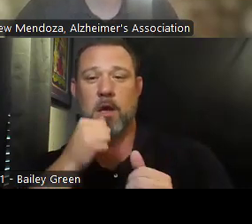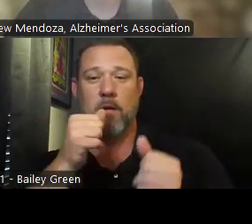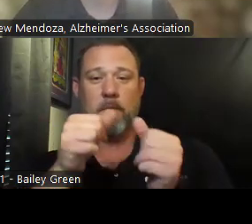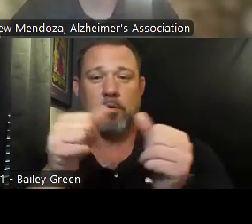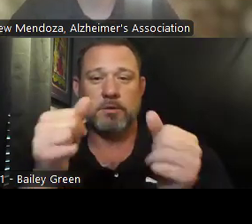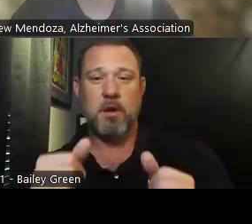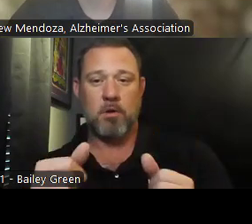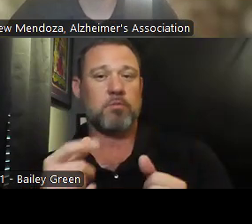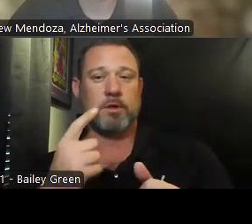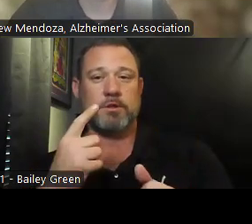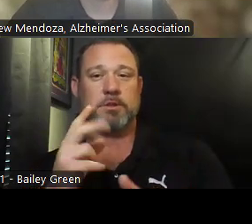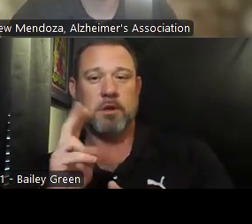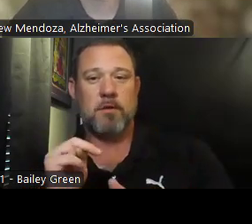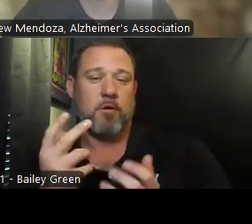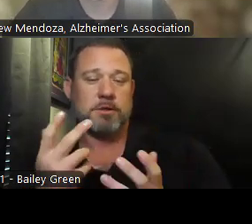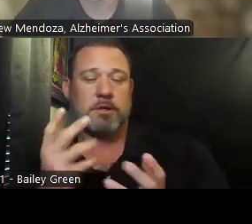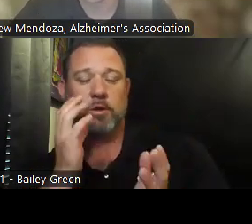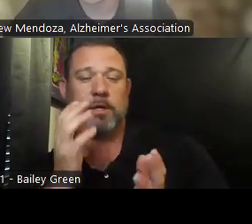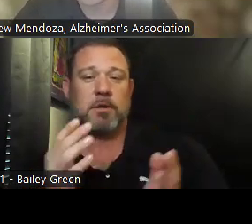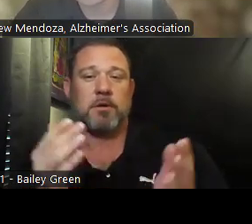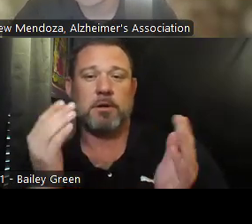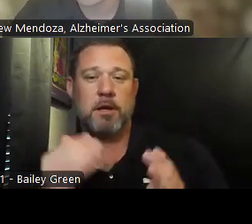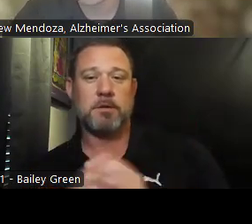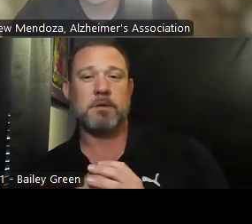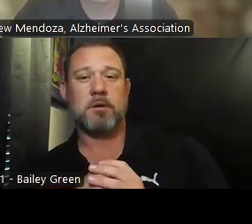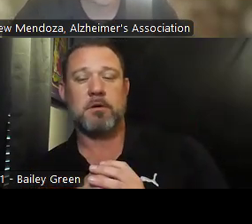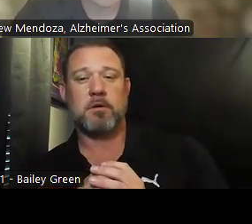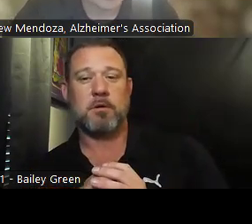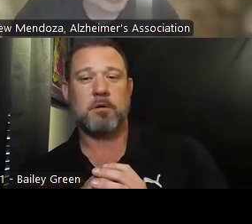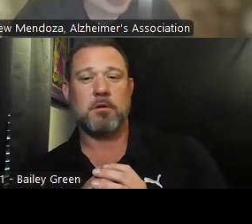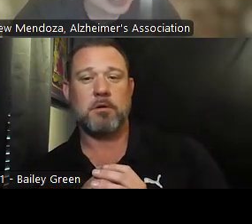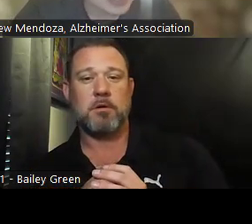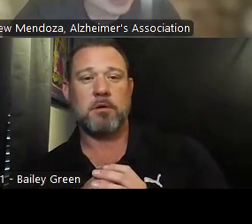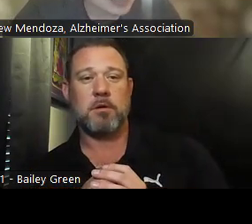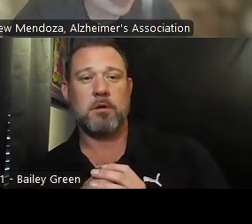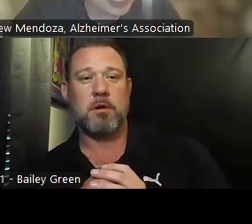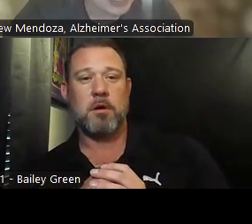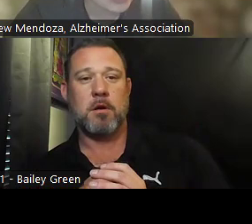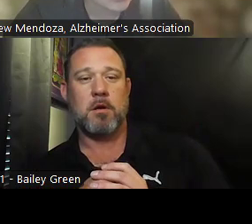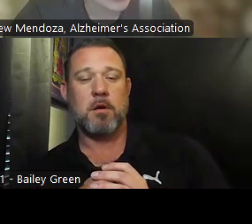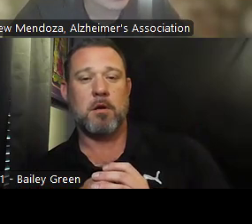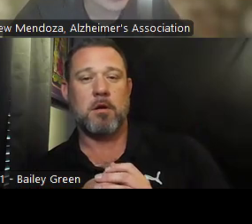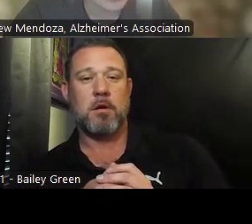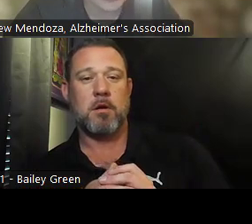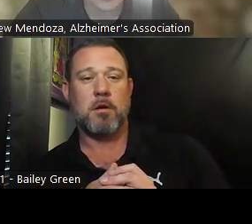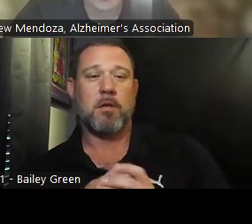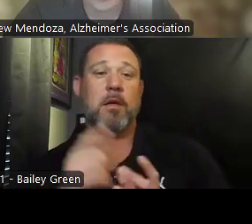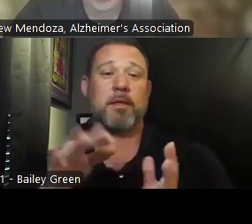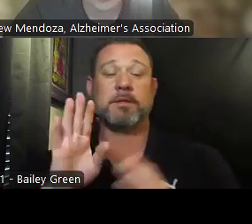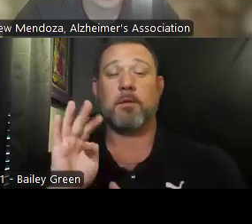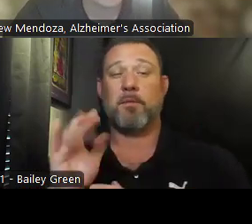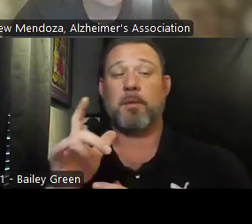really unfortunate to hear. So we can move to the next slide, and then I'm almost done. So this is a bill that we are